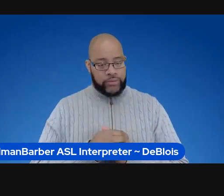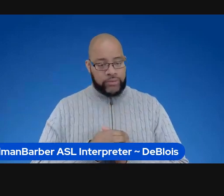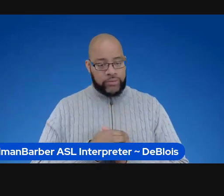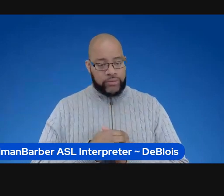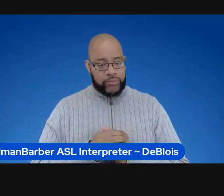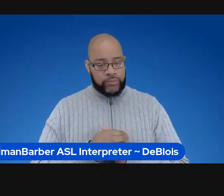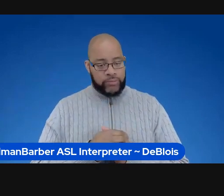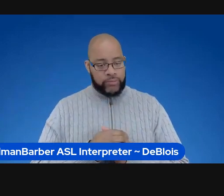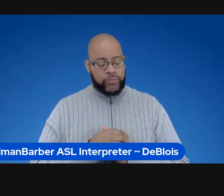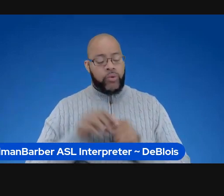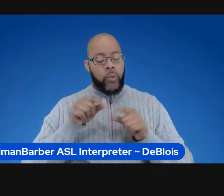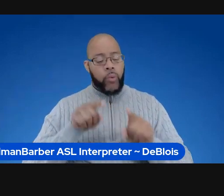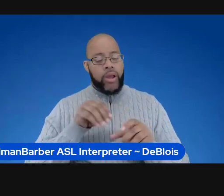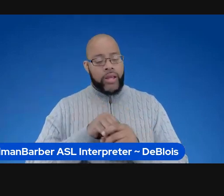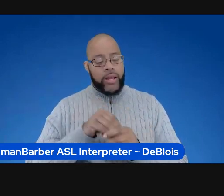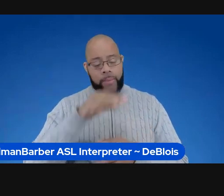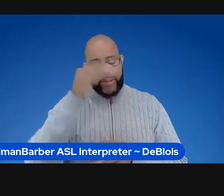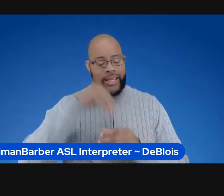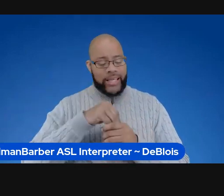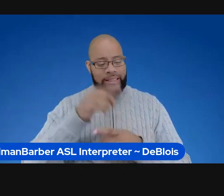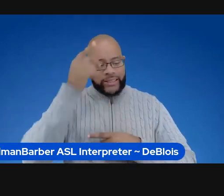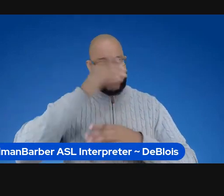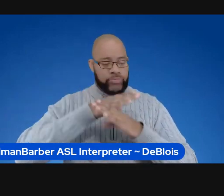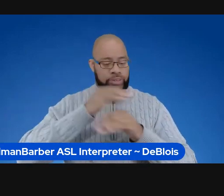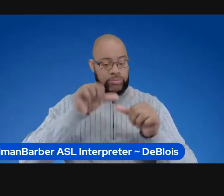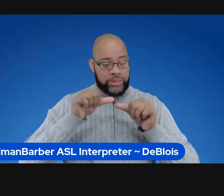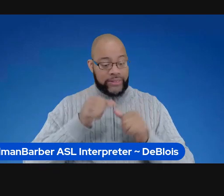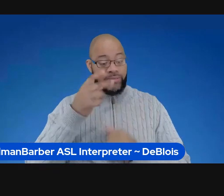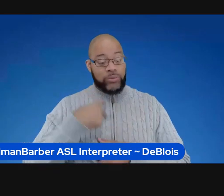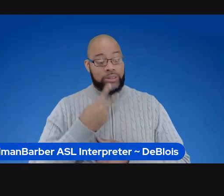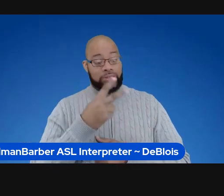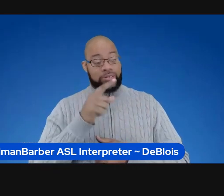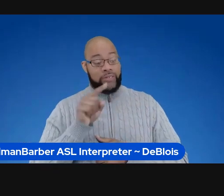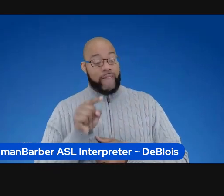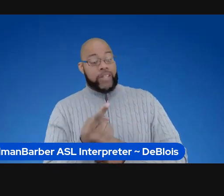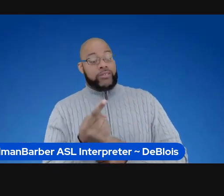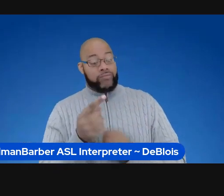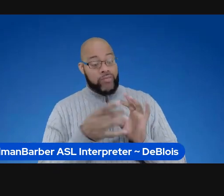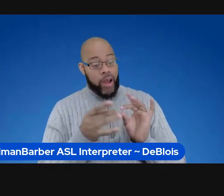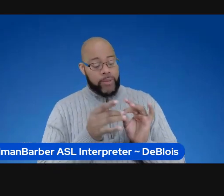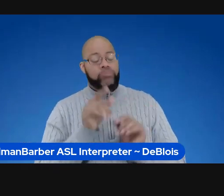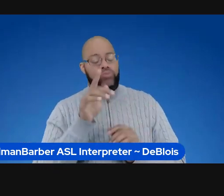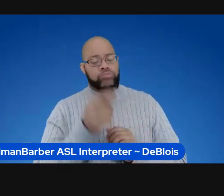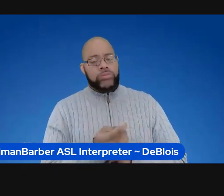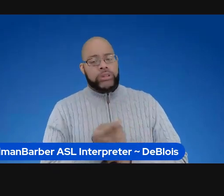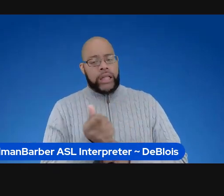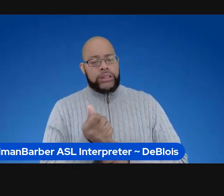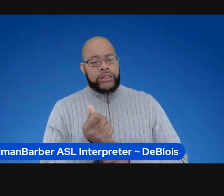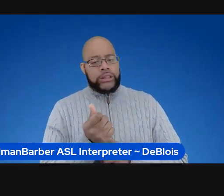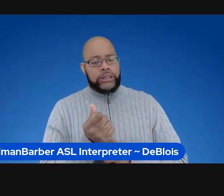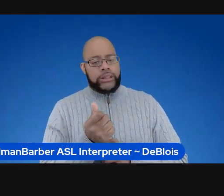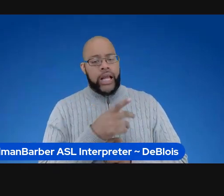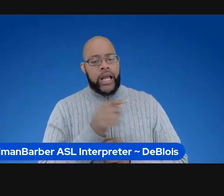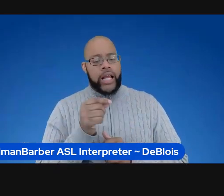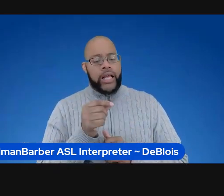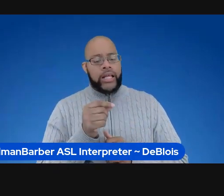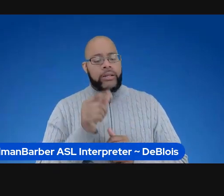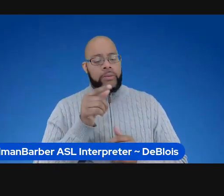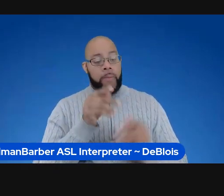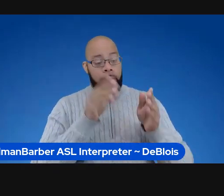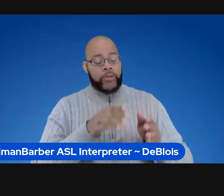respectful while in Black Immuno space. If we see anything offensive, your comments will be deleted immediately and you'll be removed from the